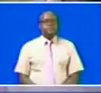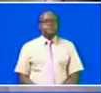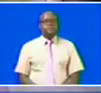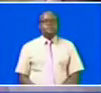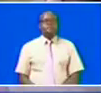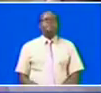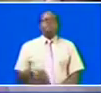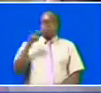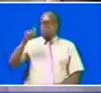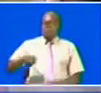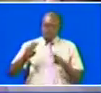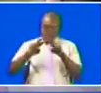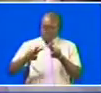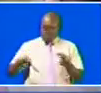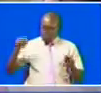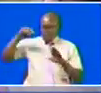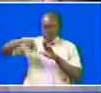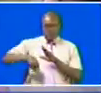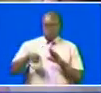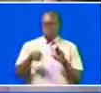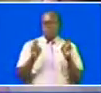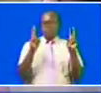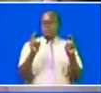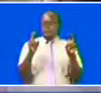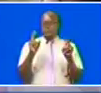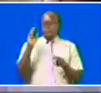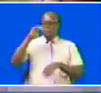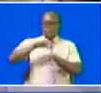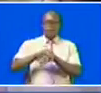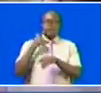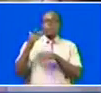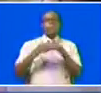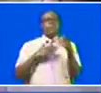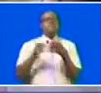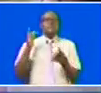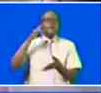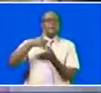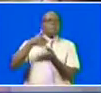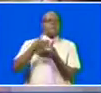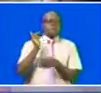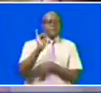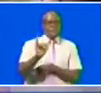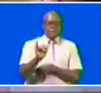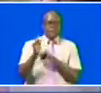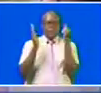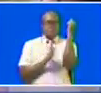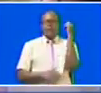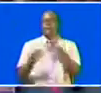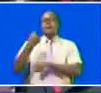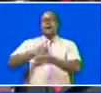tutafikia the bottom of actually this issue. Na tutapata, whoever actually did that heinous actually